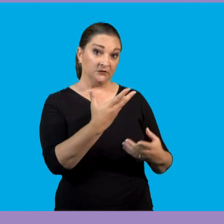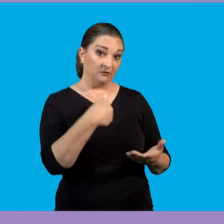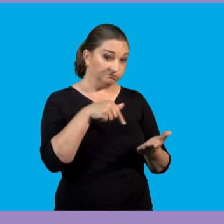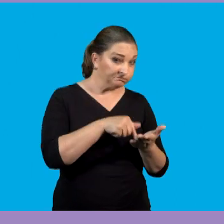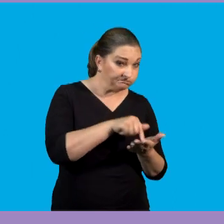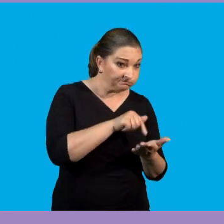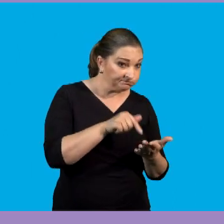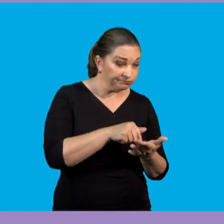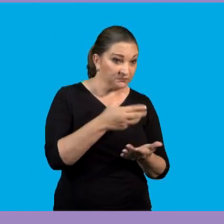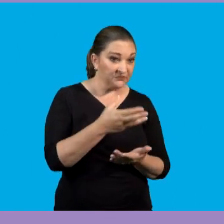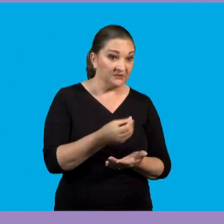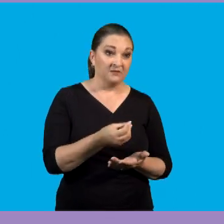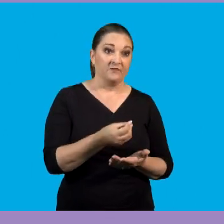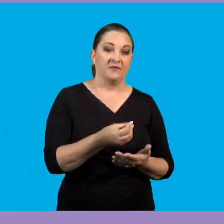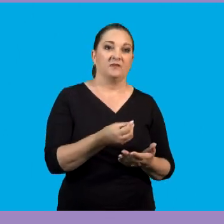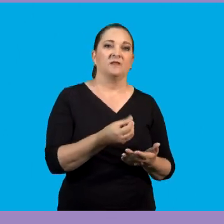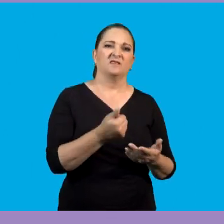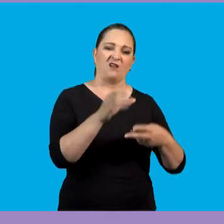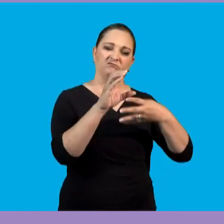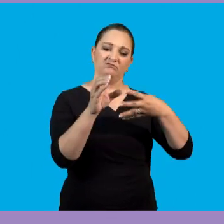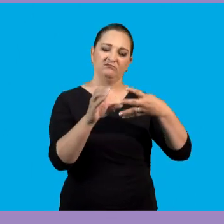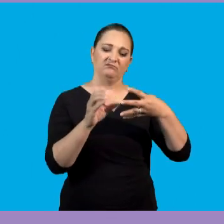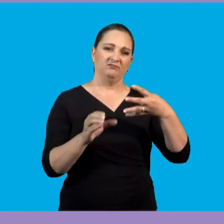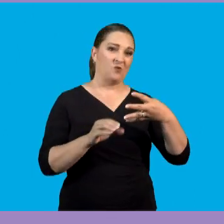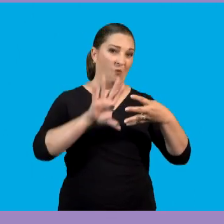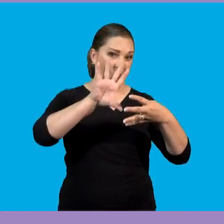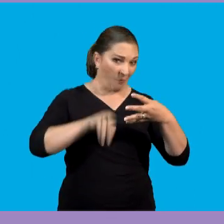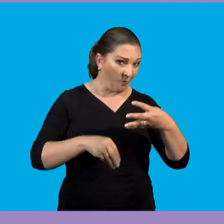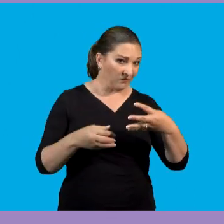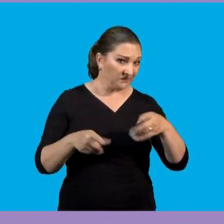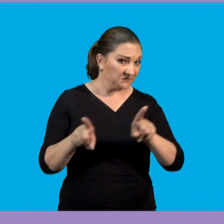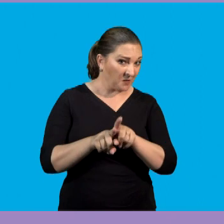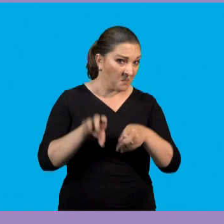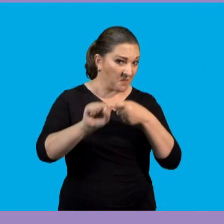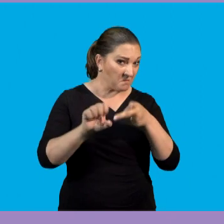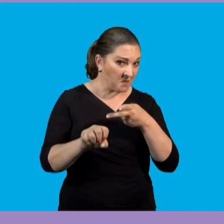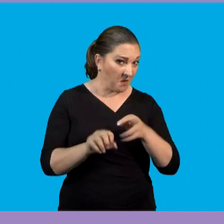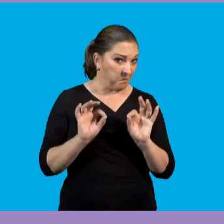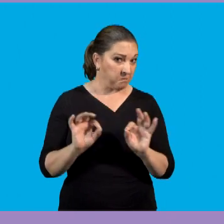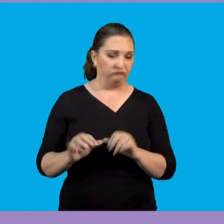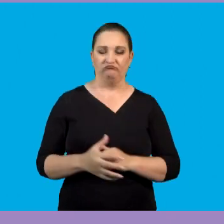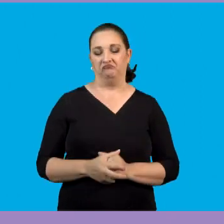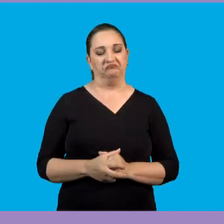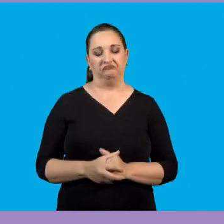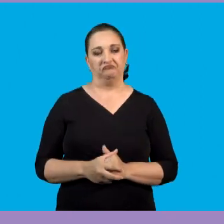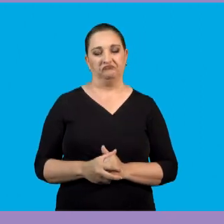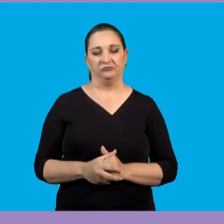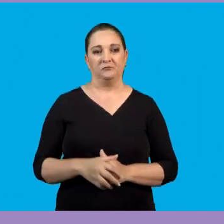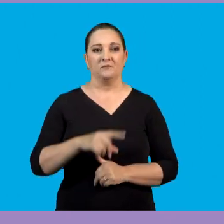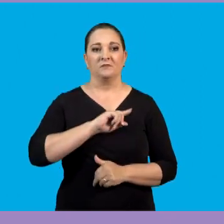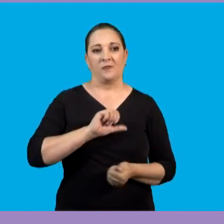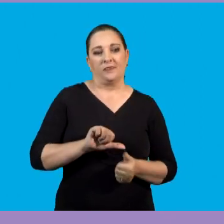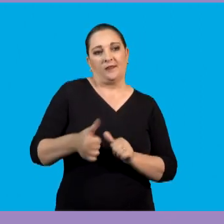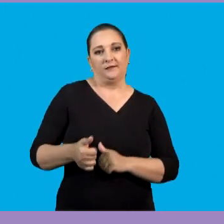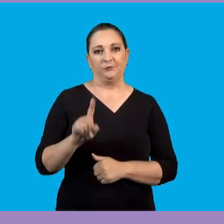we calculated, we can see that the conditions for congruency are not met. Let's go over